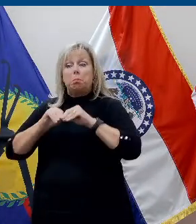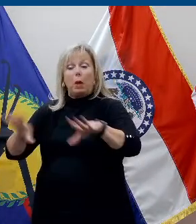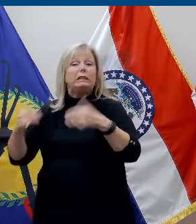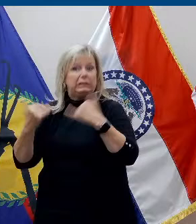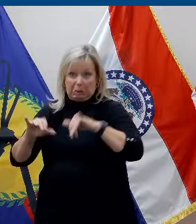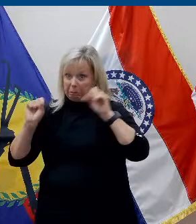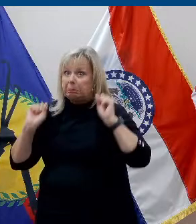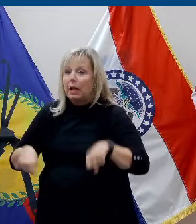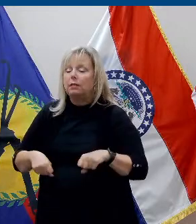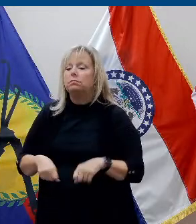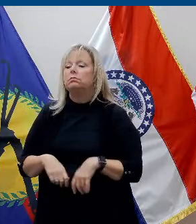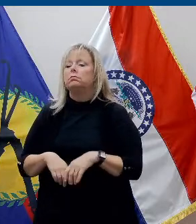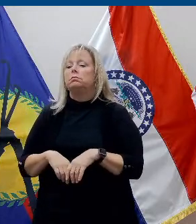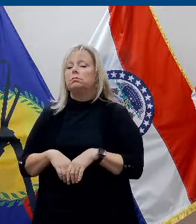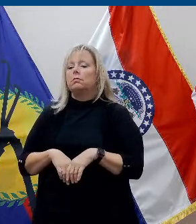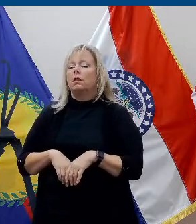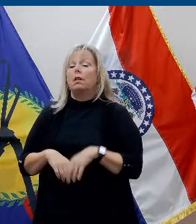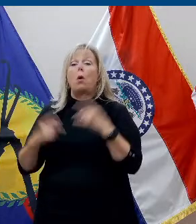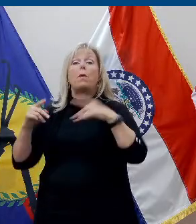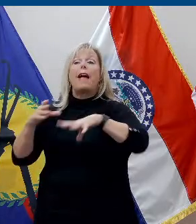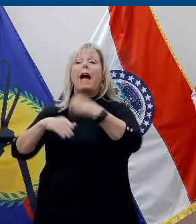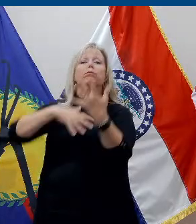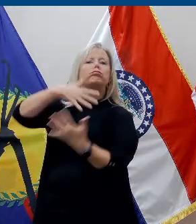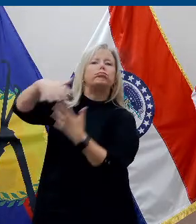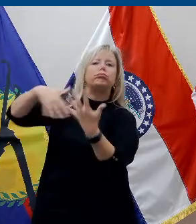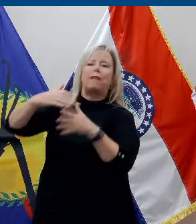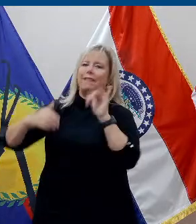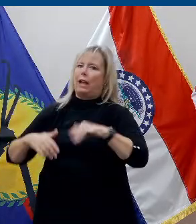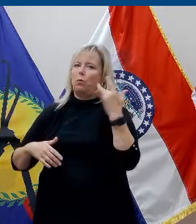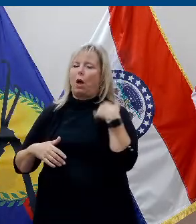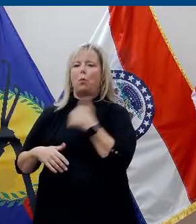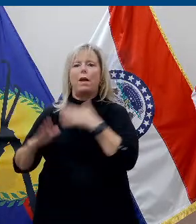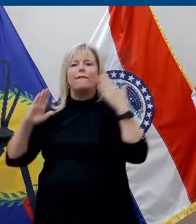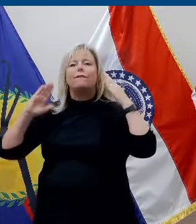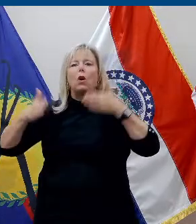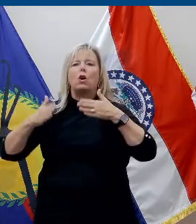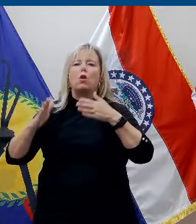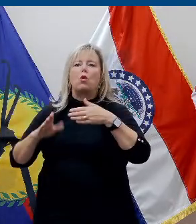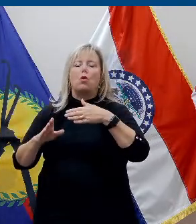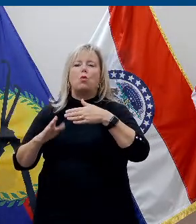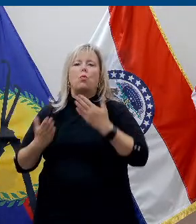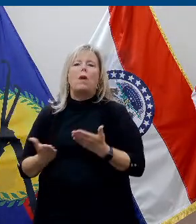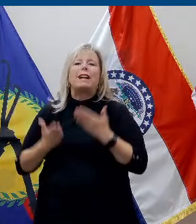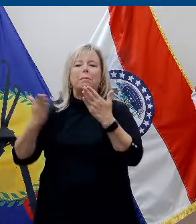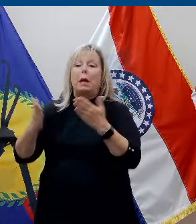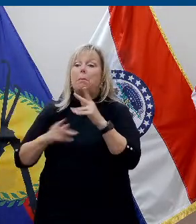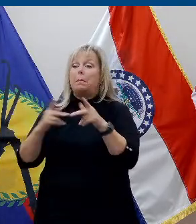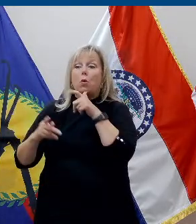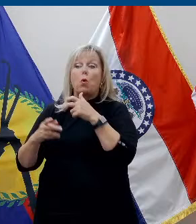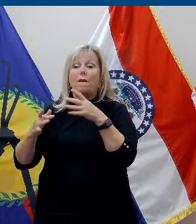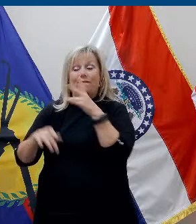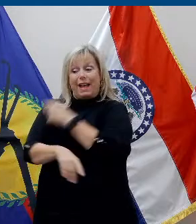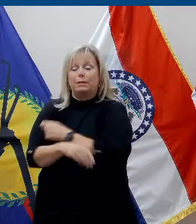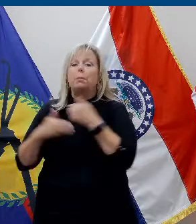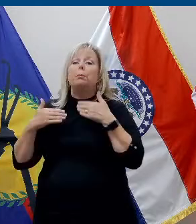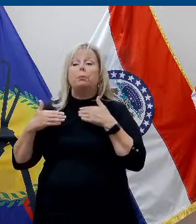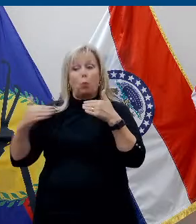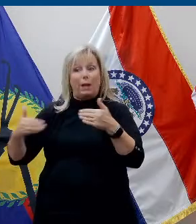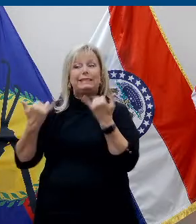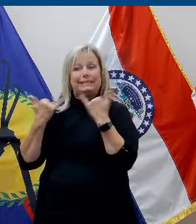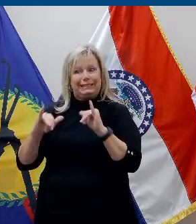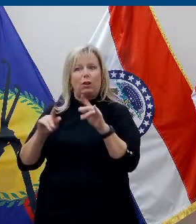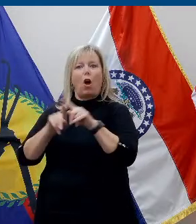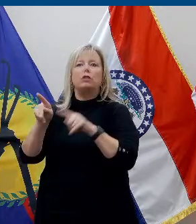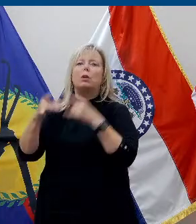disease and COVID when they are out and about, which is why we have focused on recommending masking for the vaccinated as well, and the CDC has been